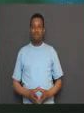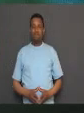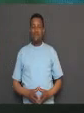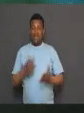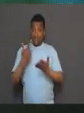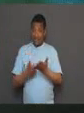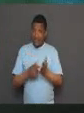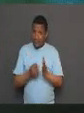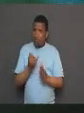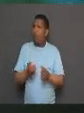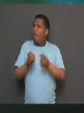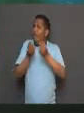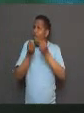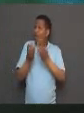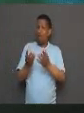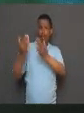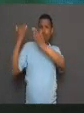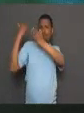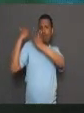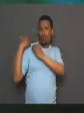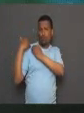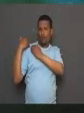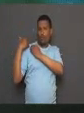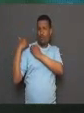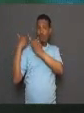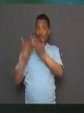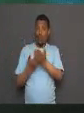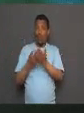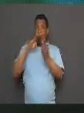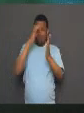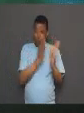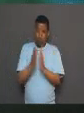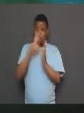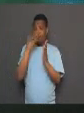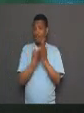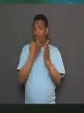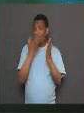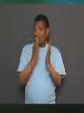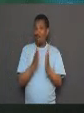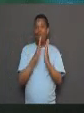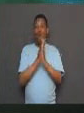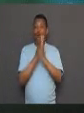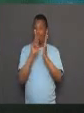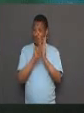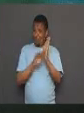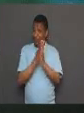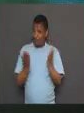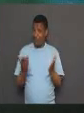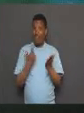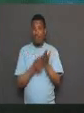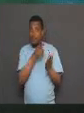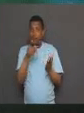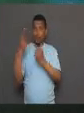It is a lot of responsibility to dictate economic policy. I hope that you took